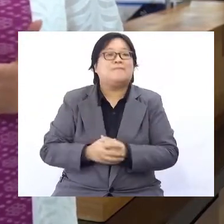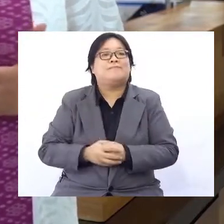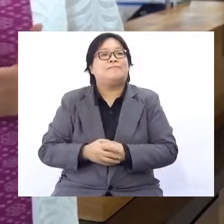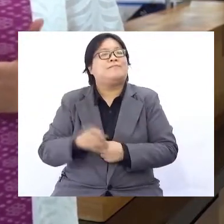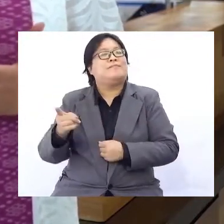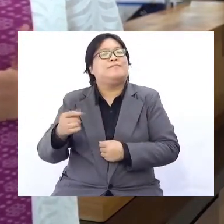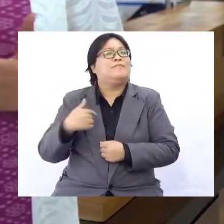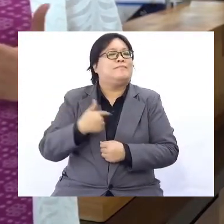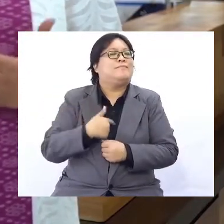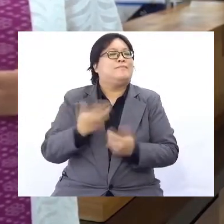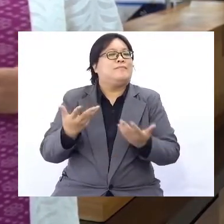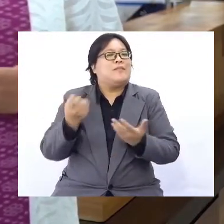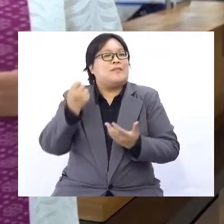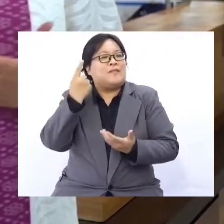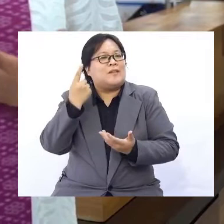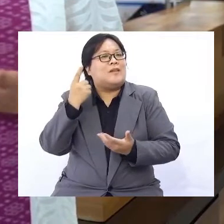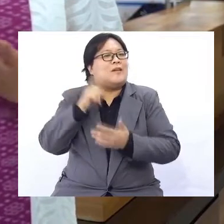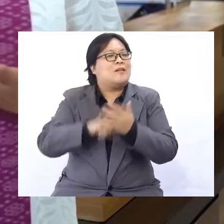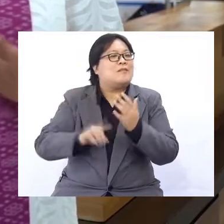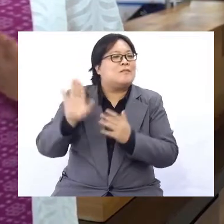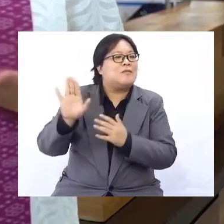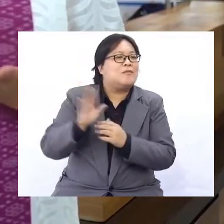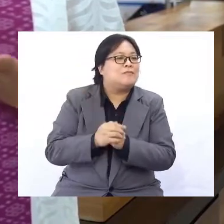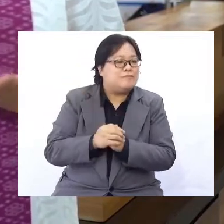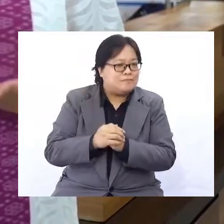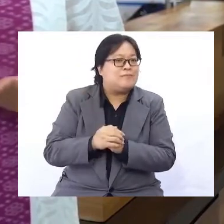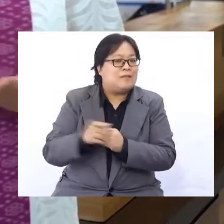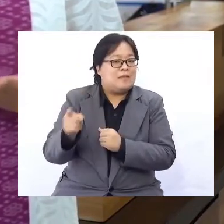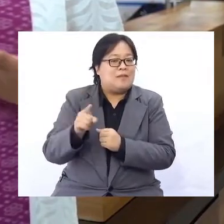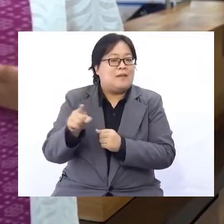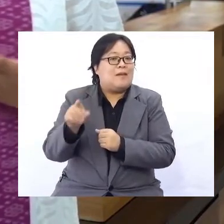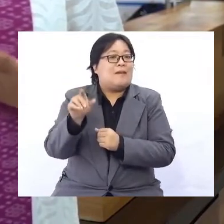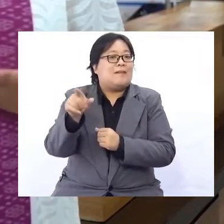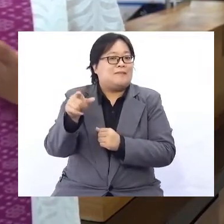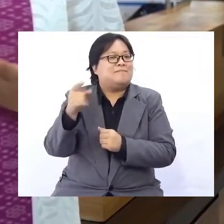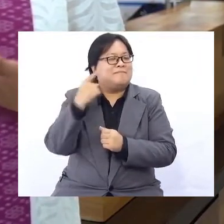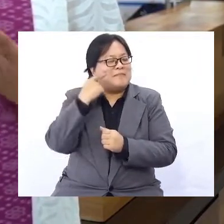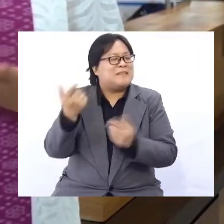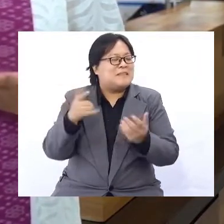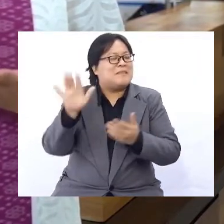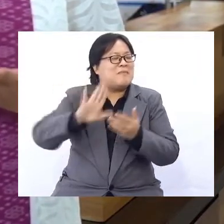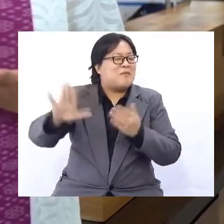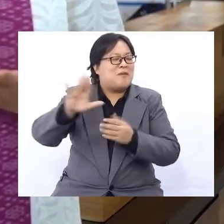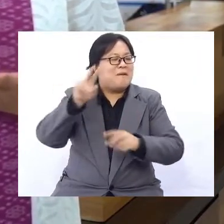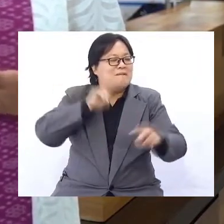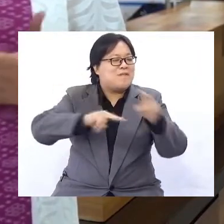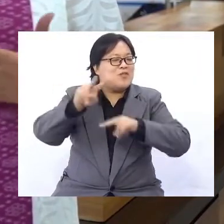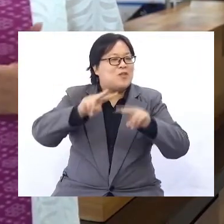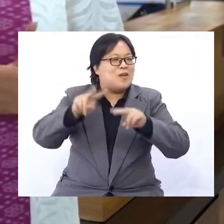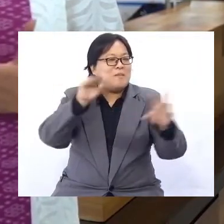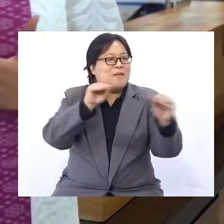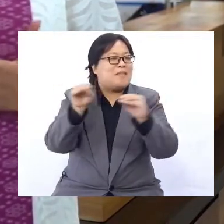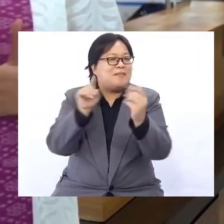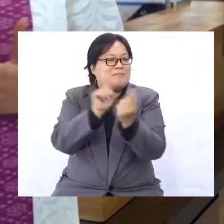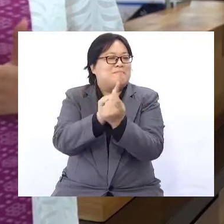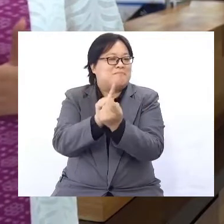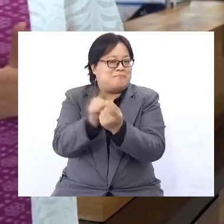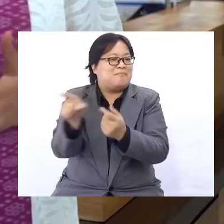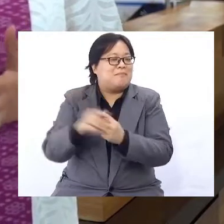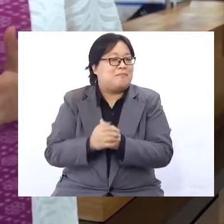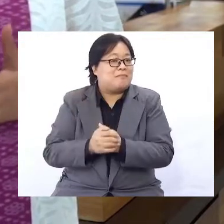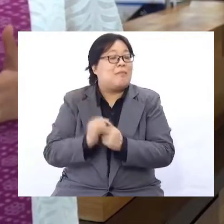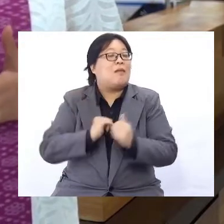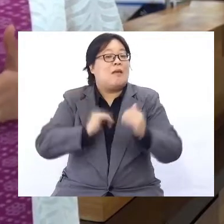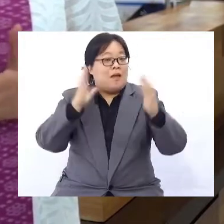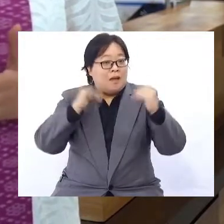likes to spend his time walking his dog, who along with his cat, I believe, attend some of his virtual meetings. We are hoping they too will